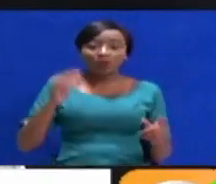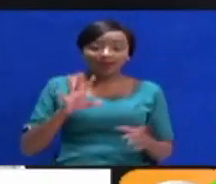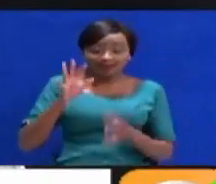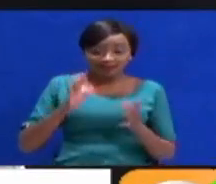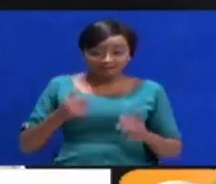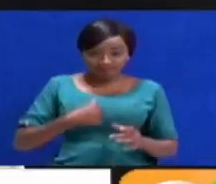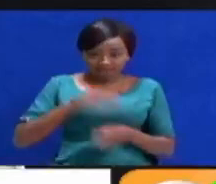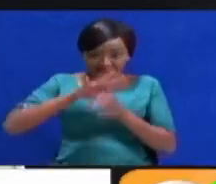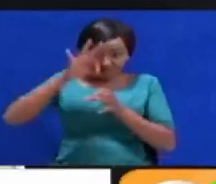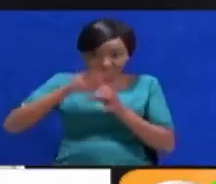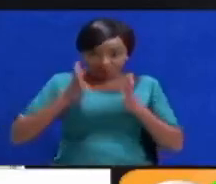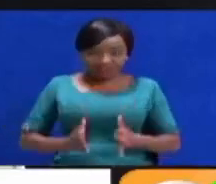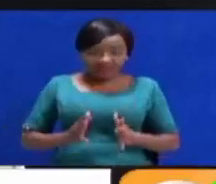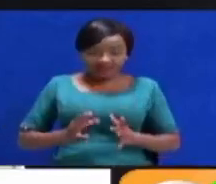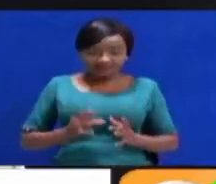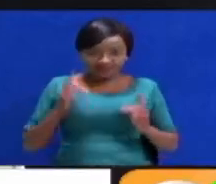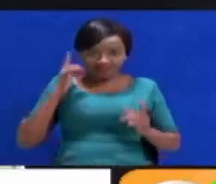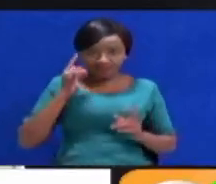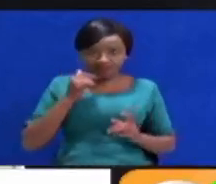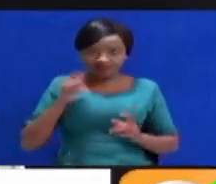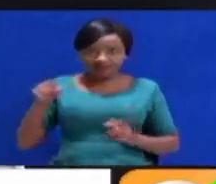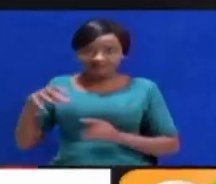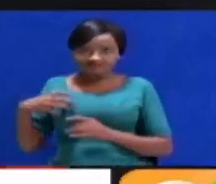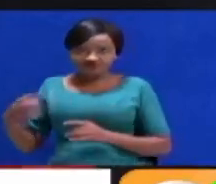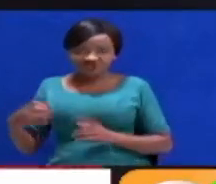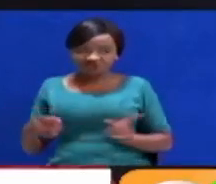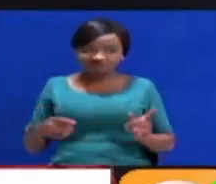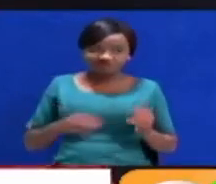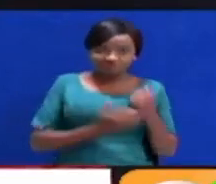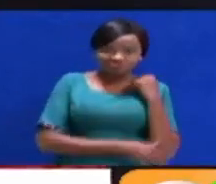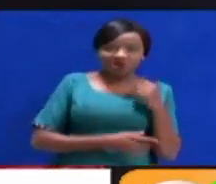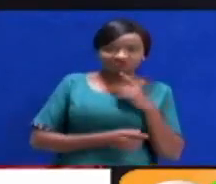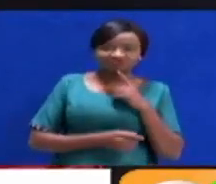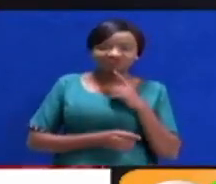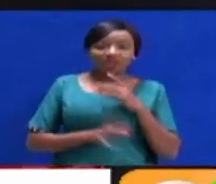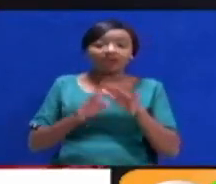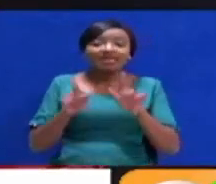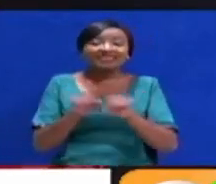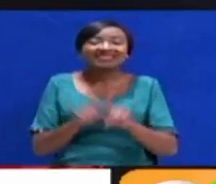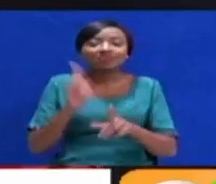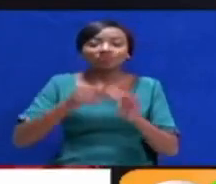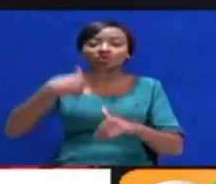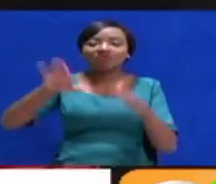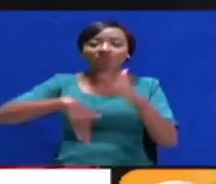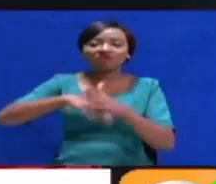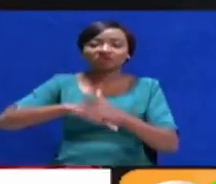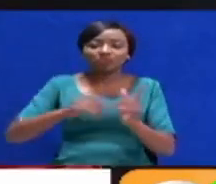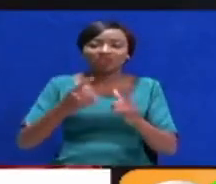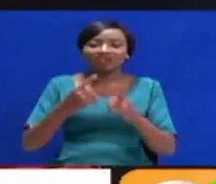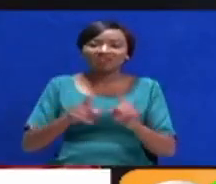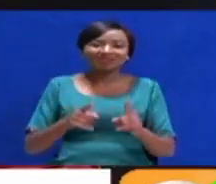to the scene with that set mind. It's a bit like turning up for a football game with both hands tied behind your